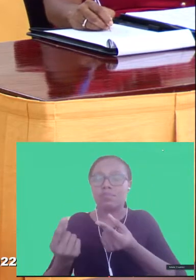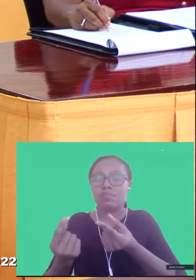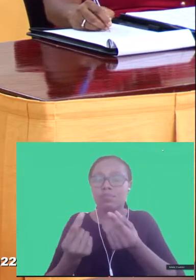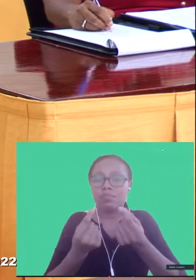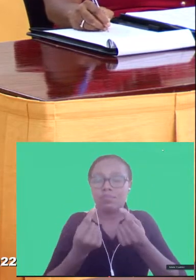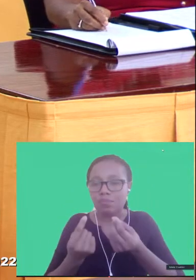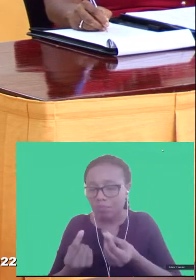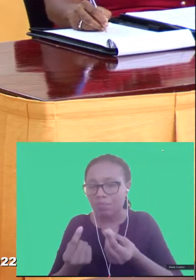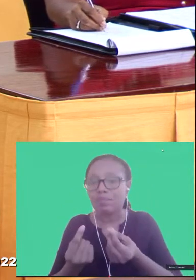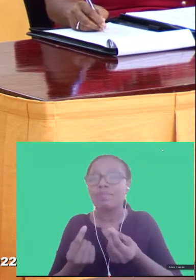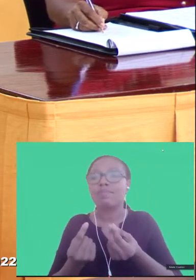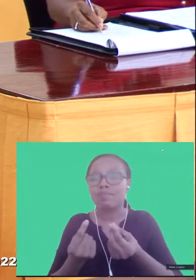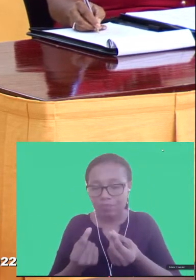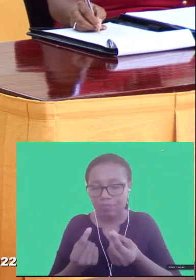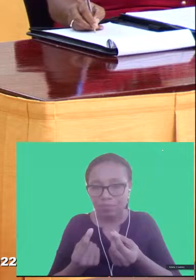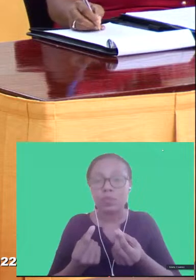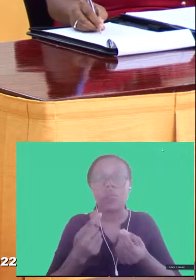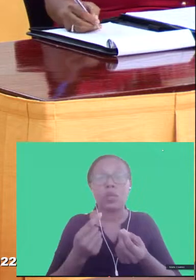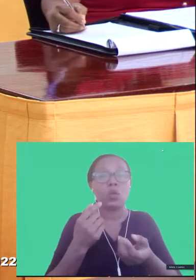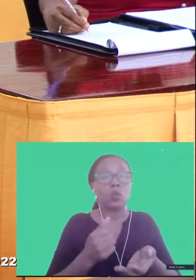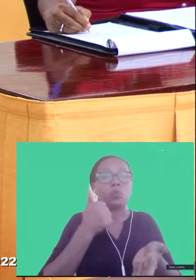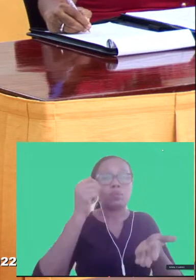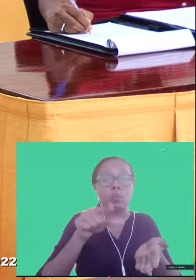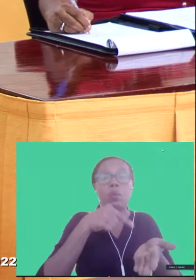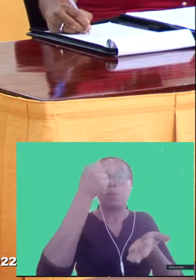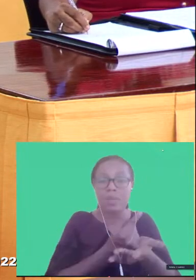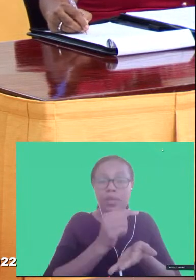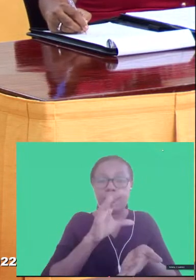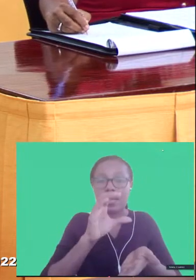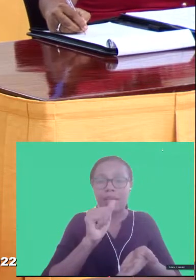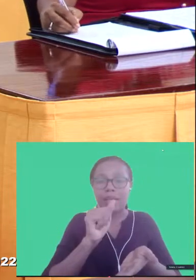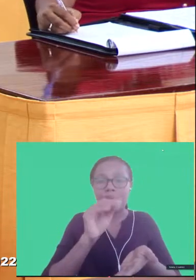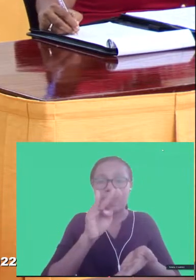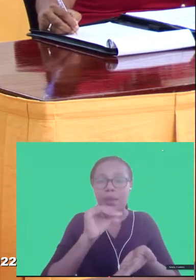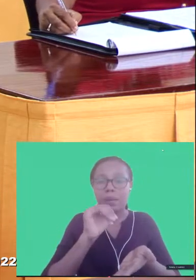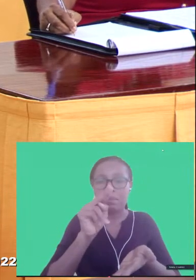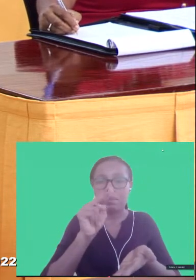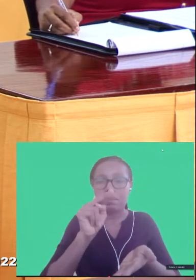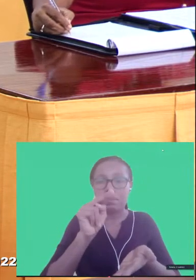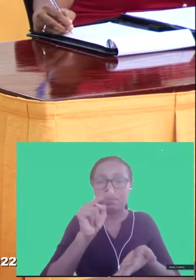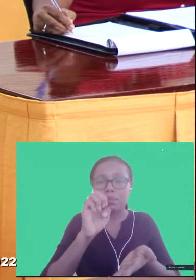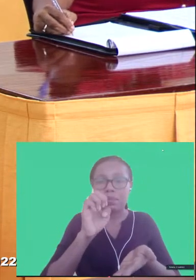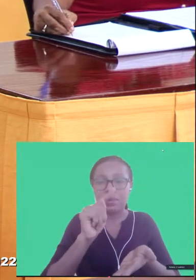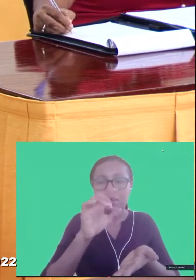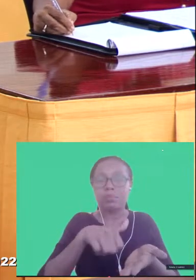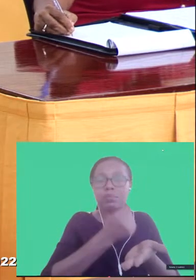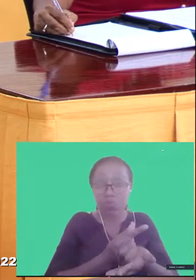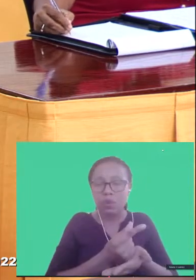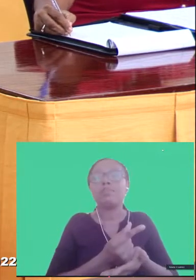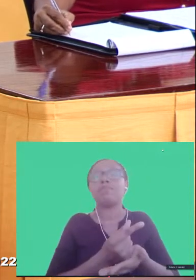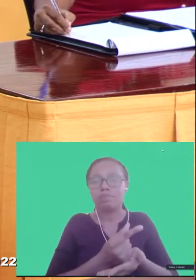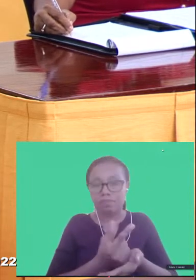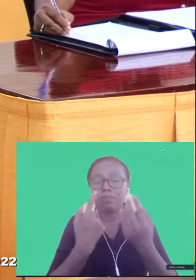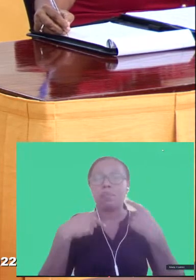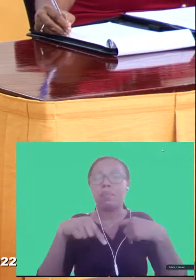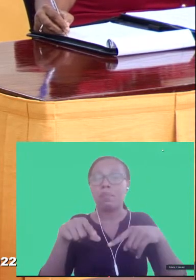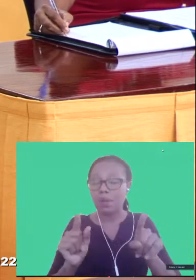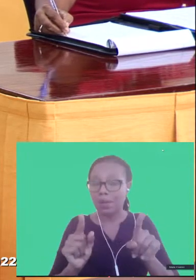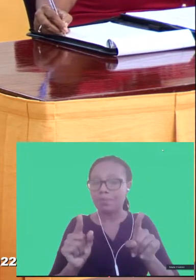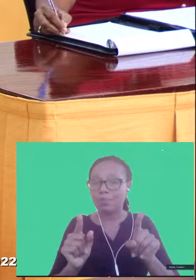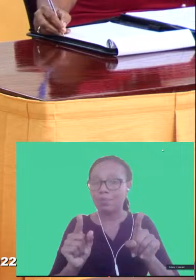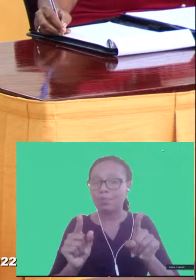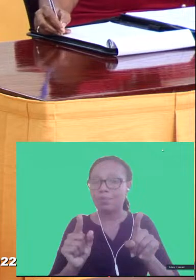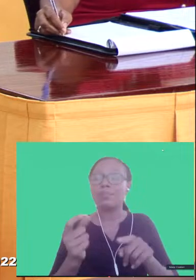And so therefore, there is no issue whatsoever. Fish vendors and the persons who